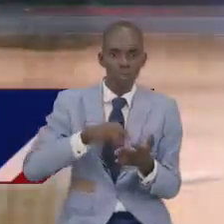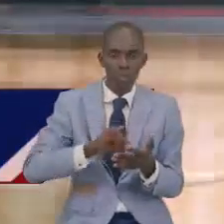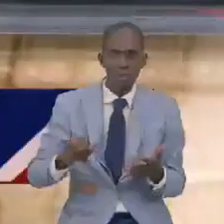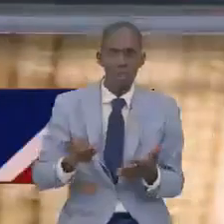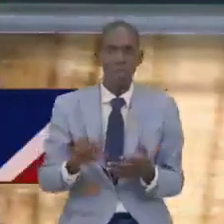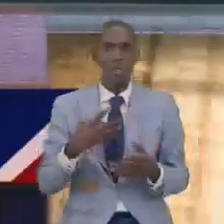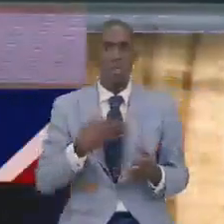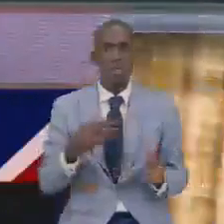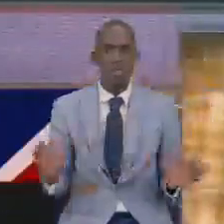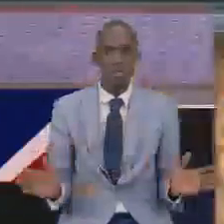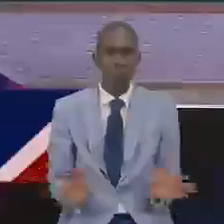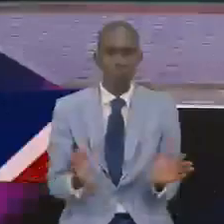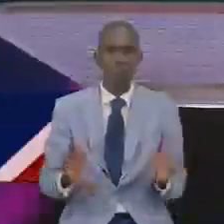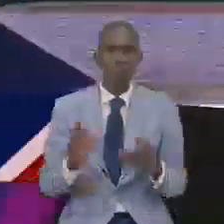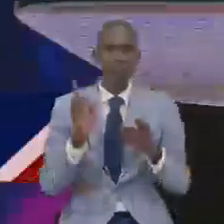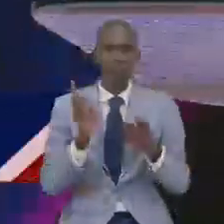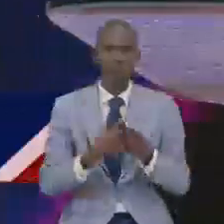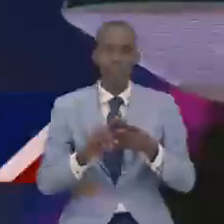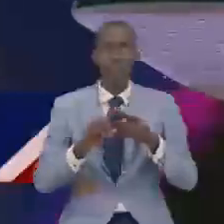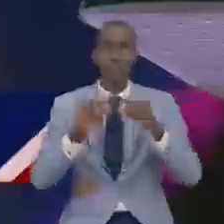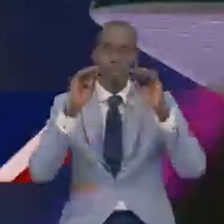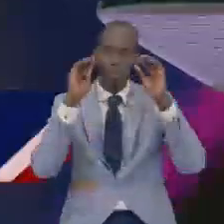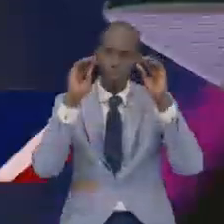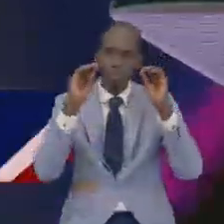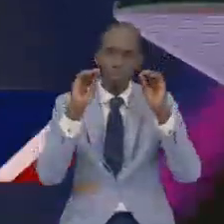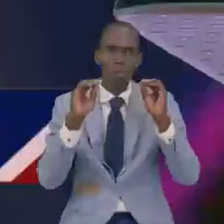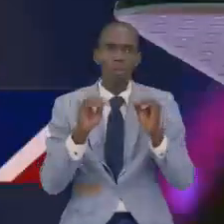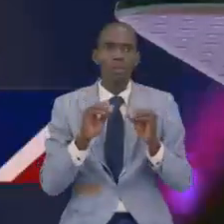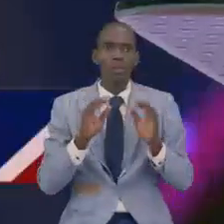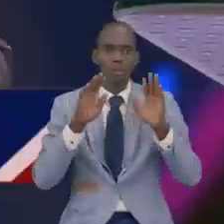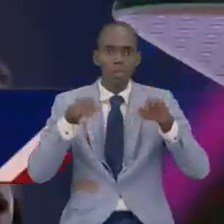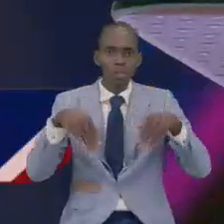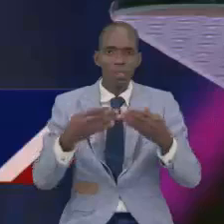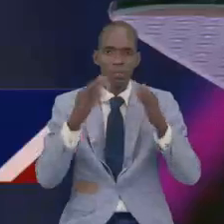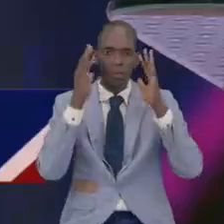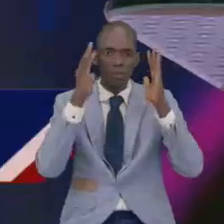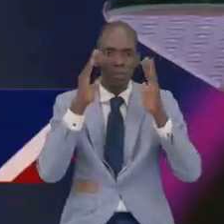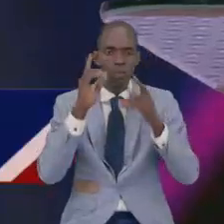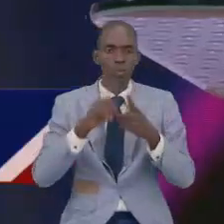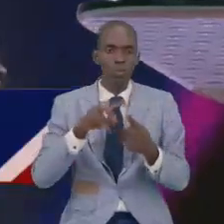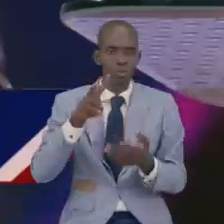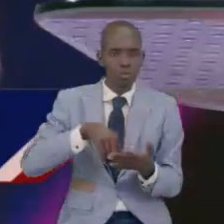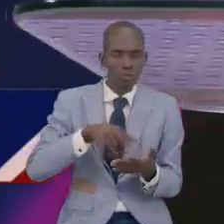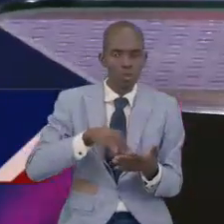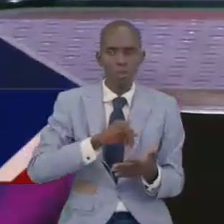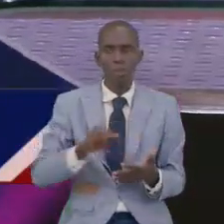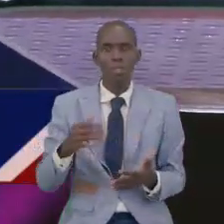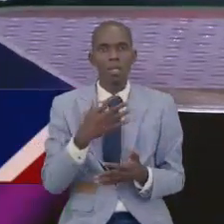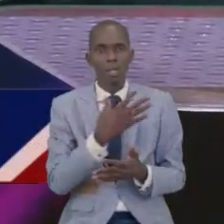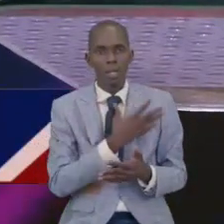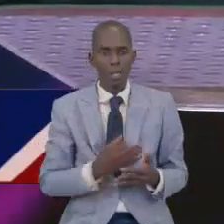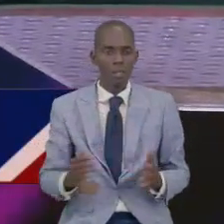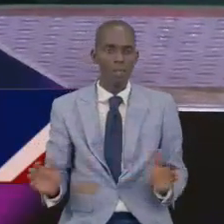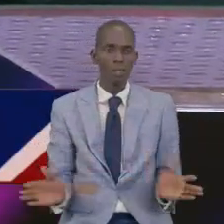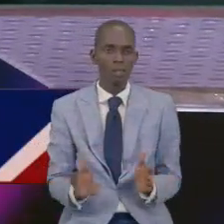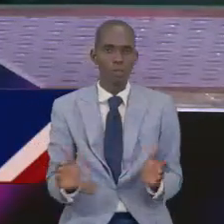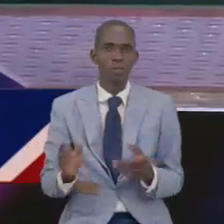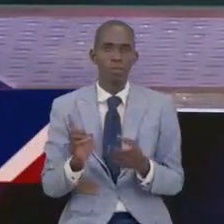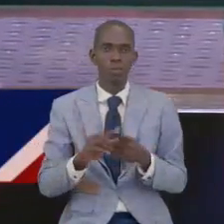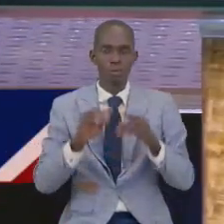doctrine. Give attention to exhortation, to reading, and to doctrine. And then